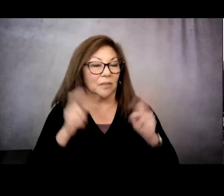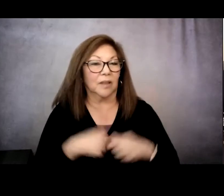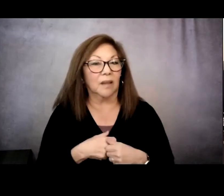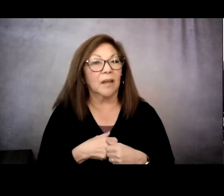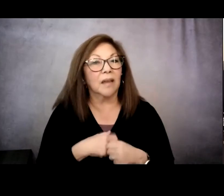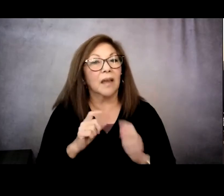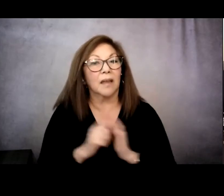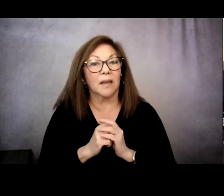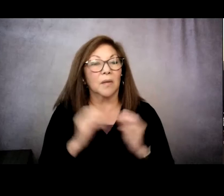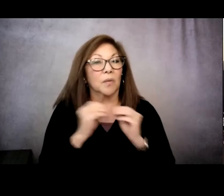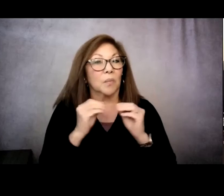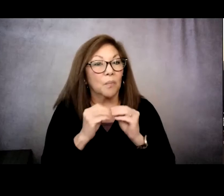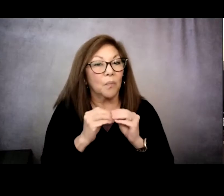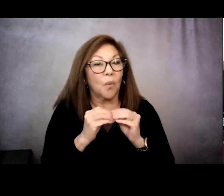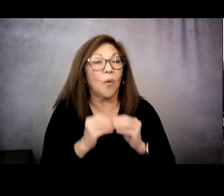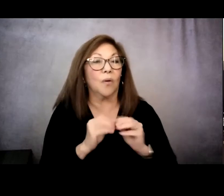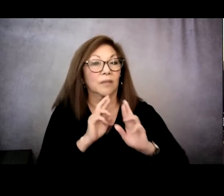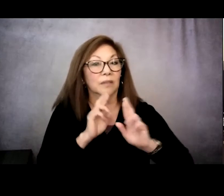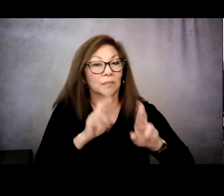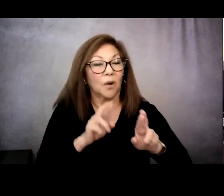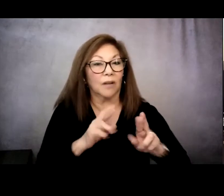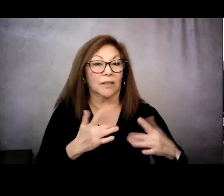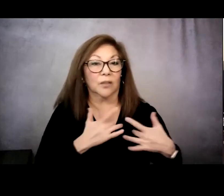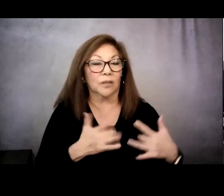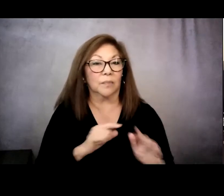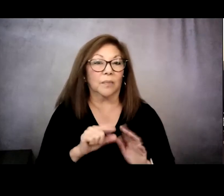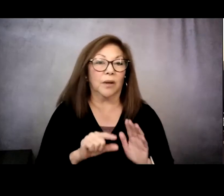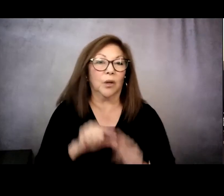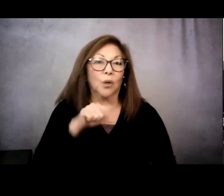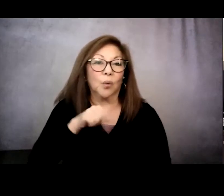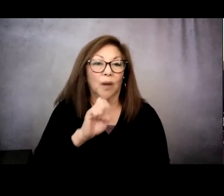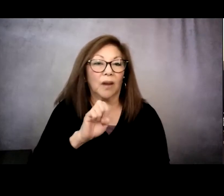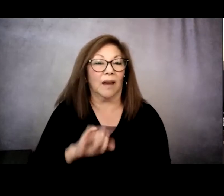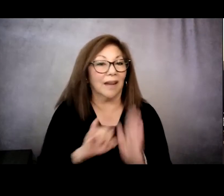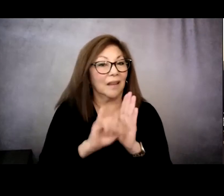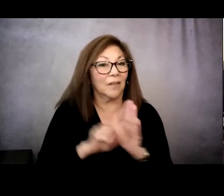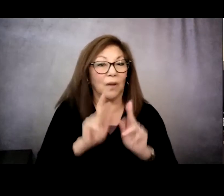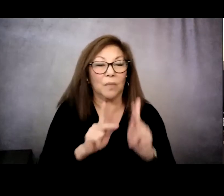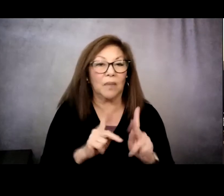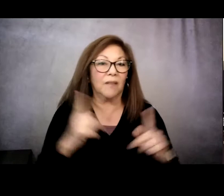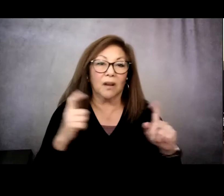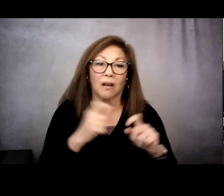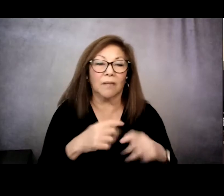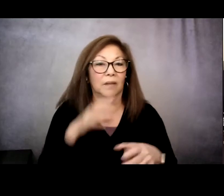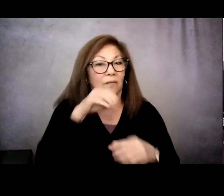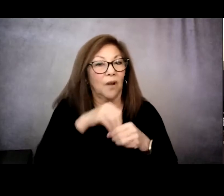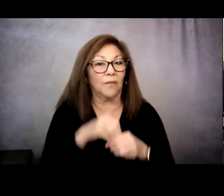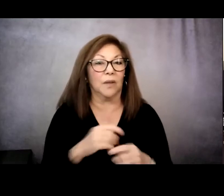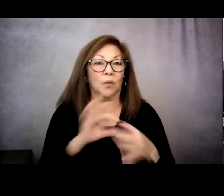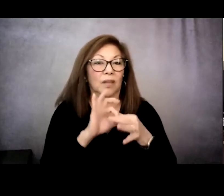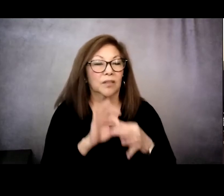response I have to such a concern is that I, like many queer identifying people, have had a complex, evolving relationship to